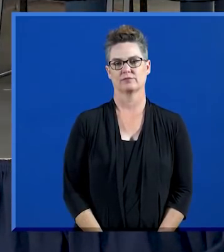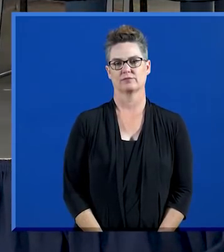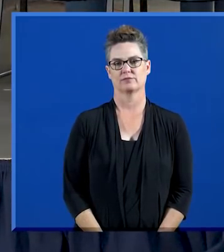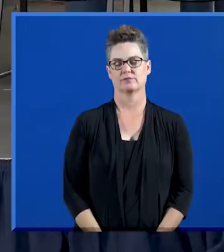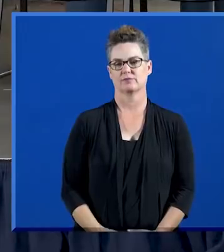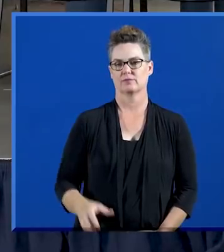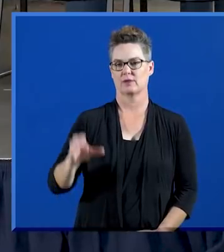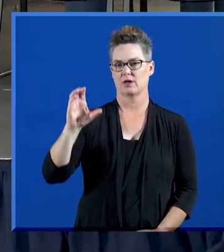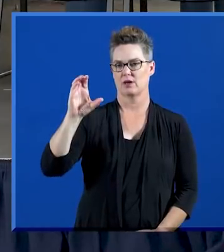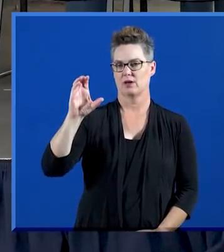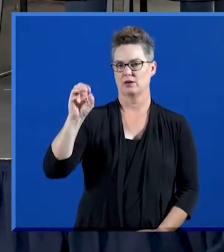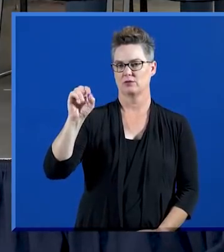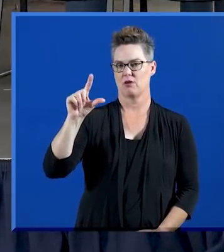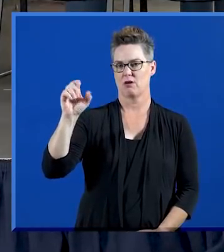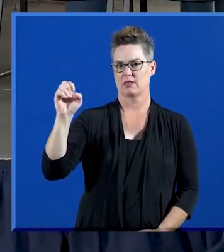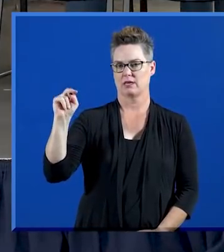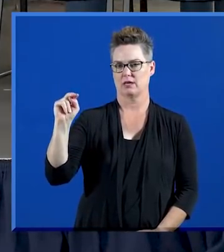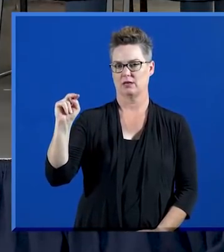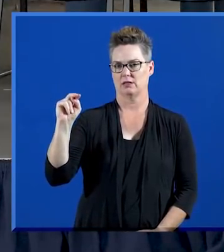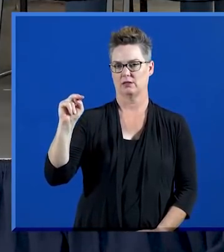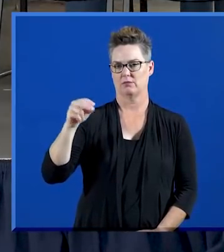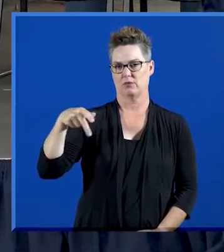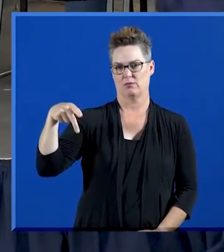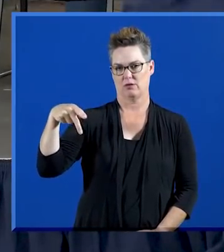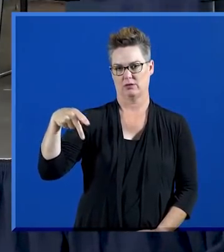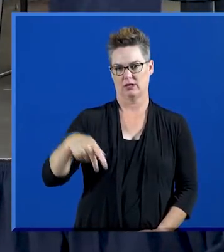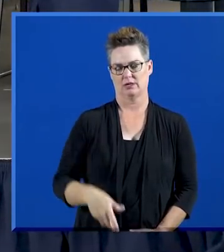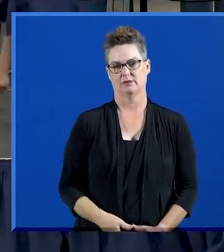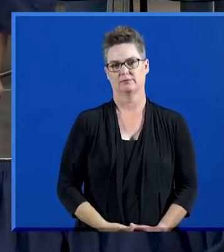Colleen Peralta.